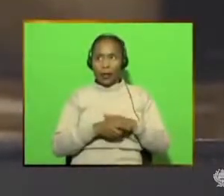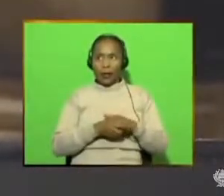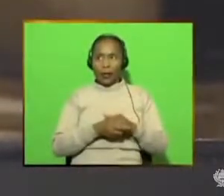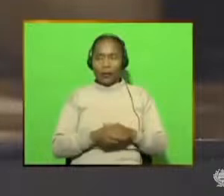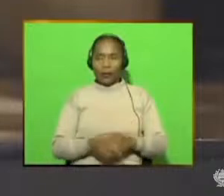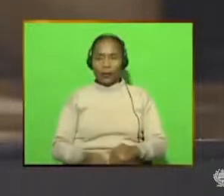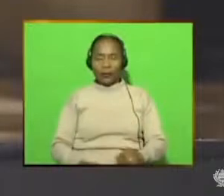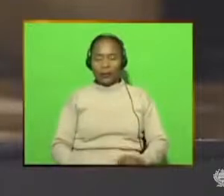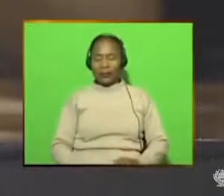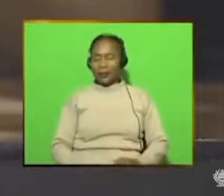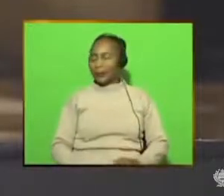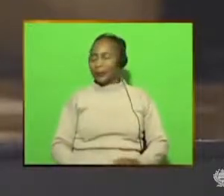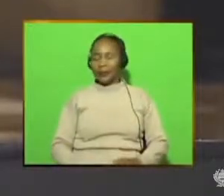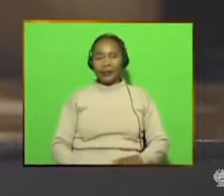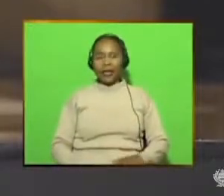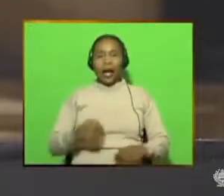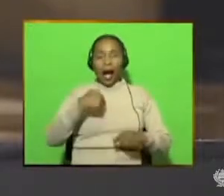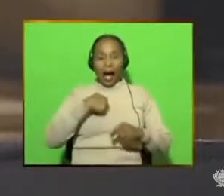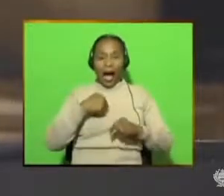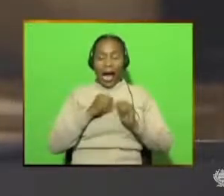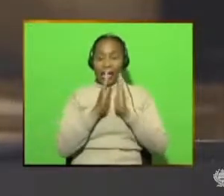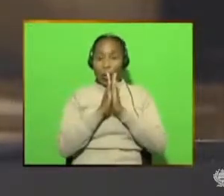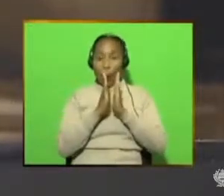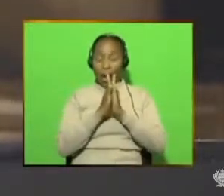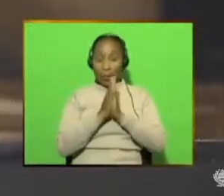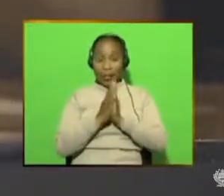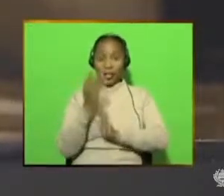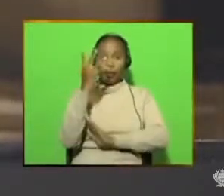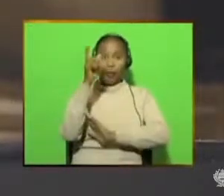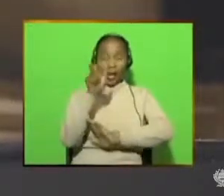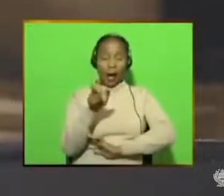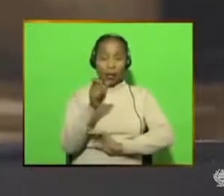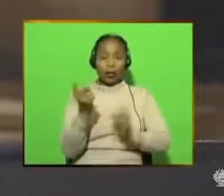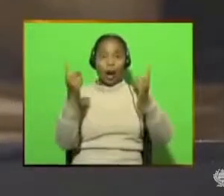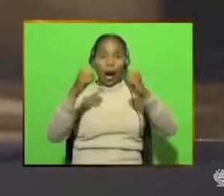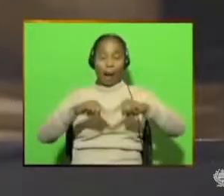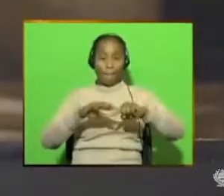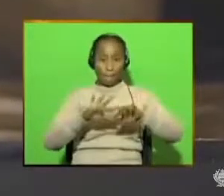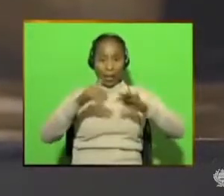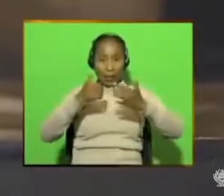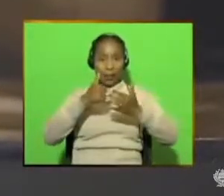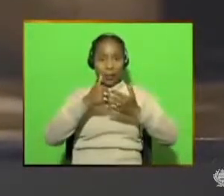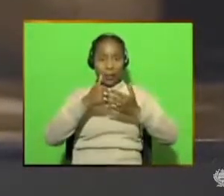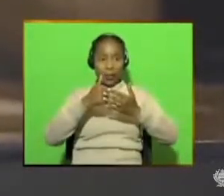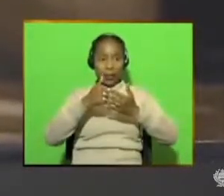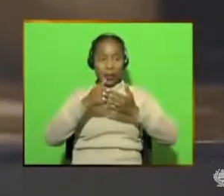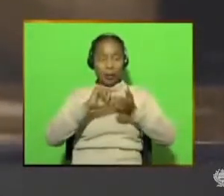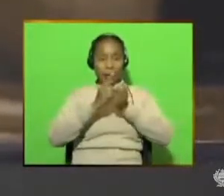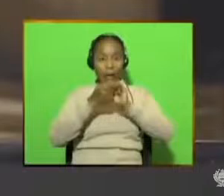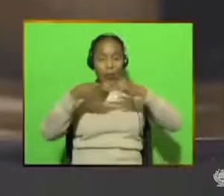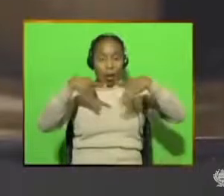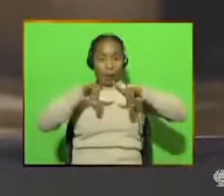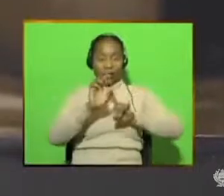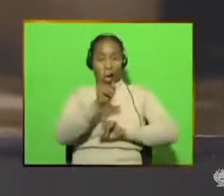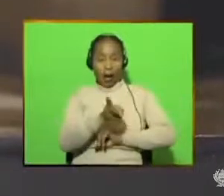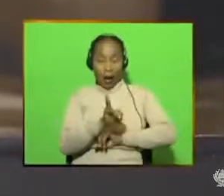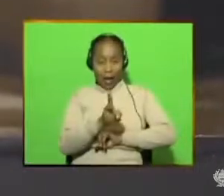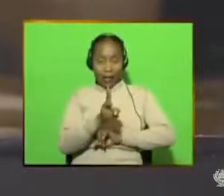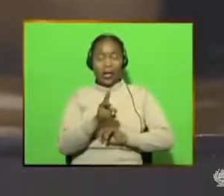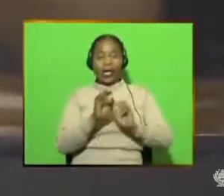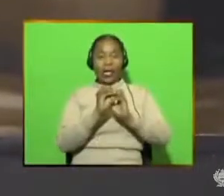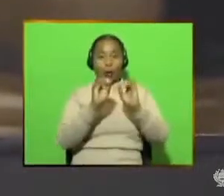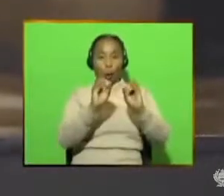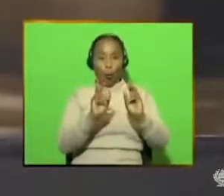Before I request the Speaker to take the chair, I want to take this